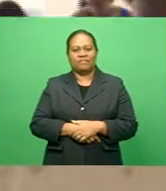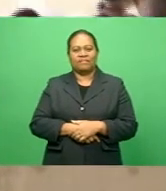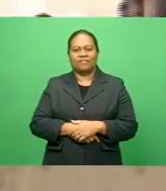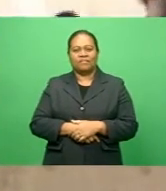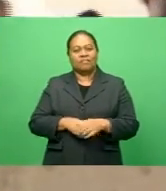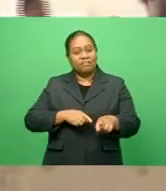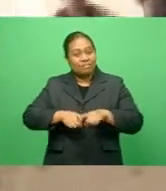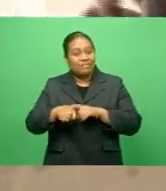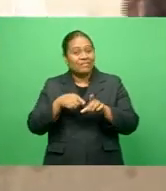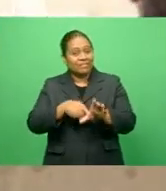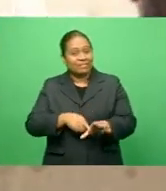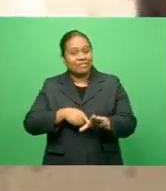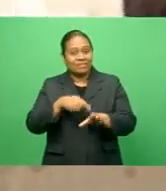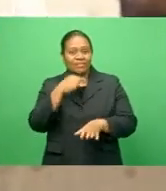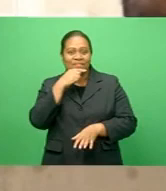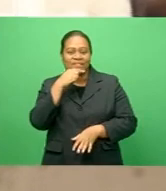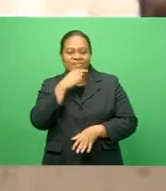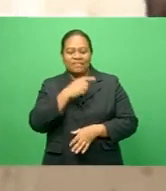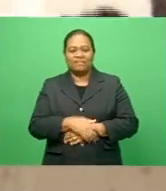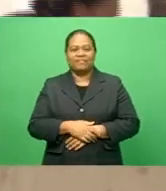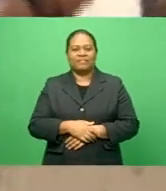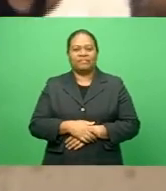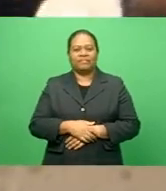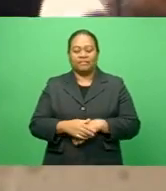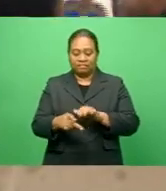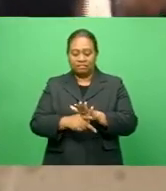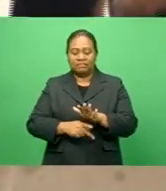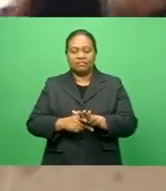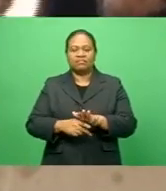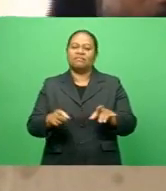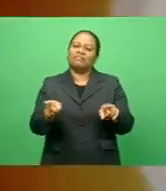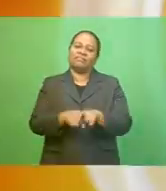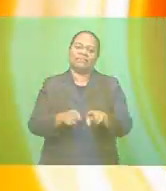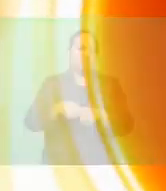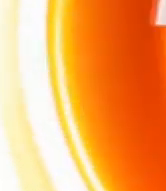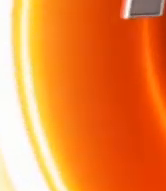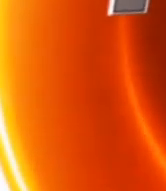young boys and also who are in primary school and also in secondary school.